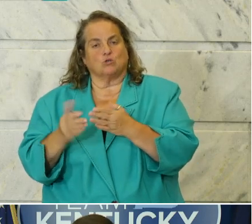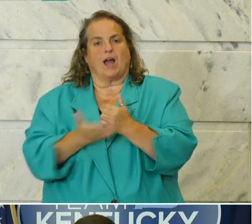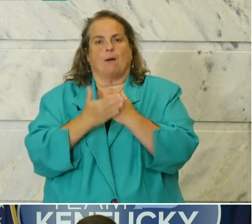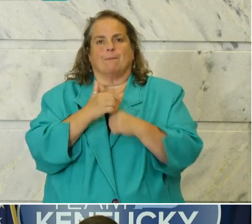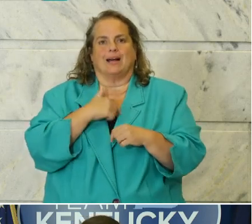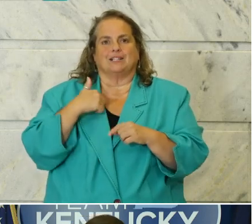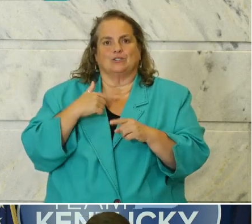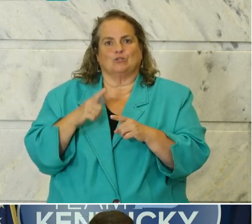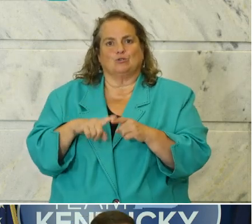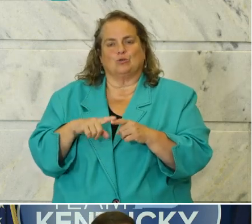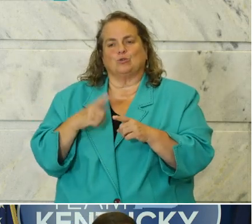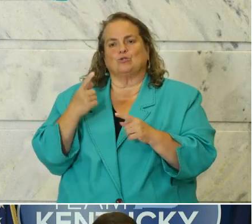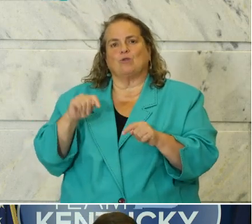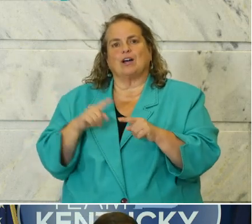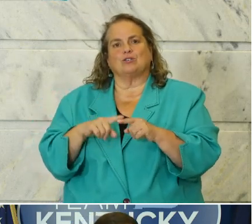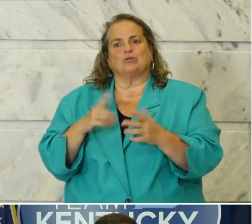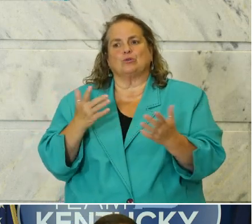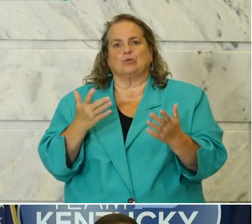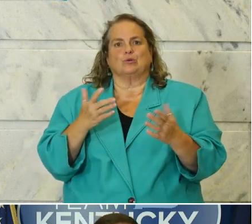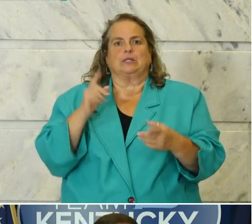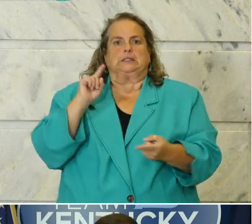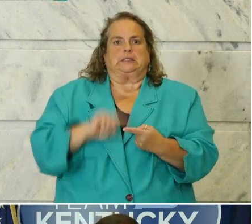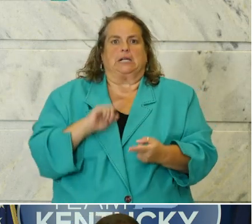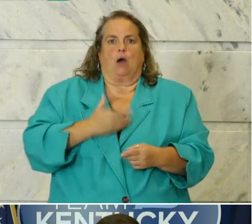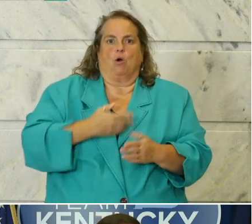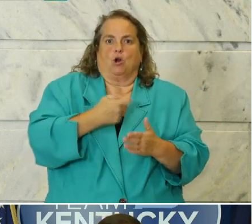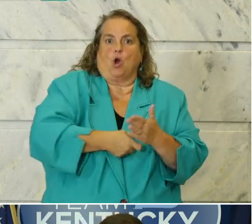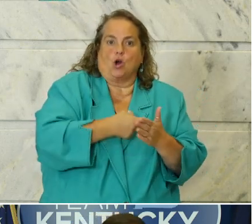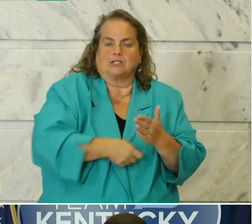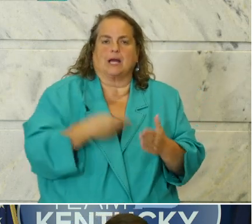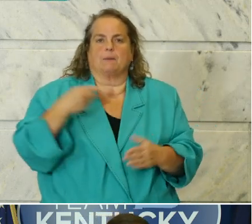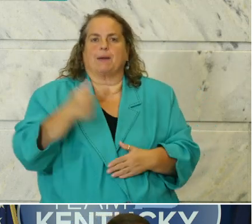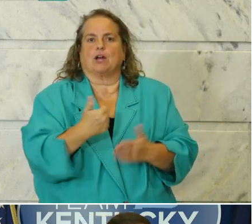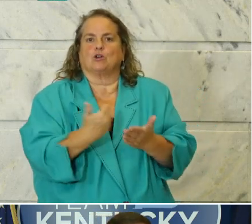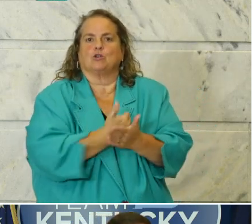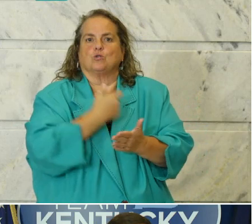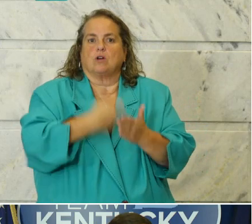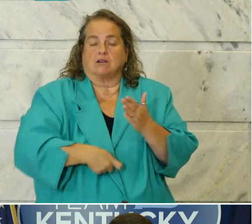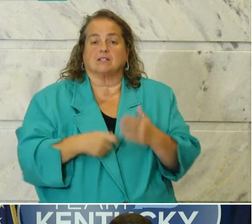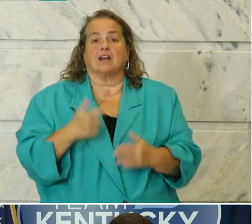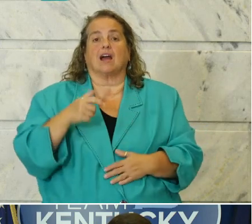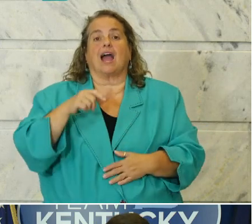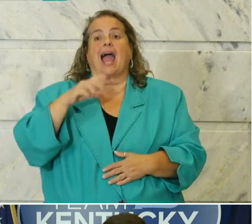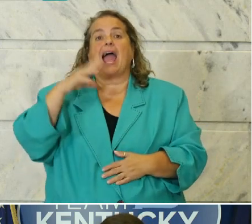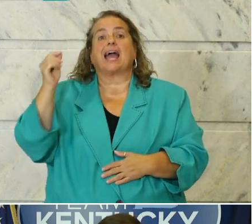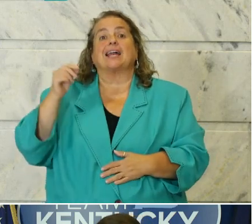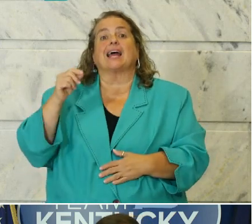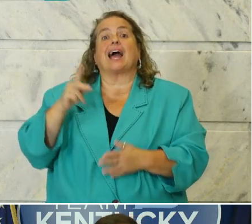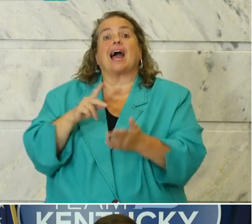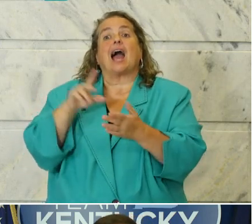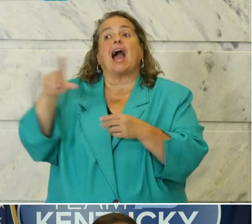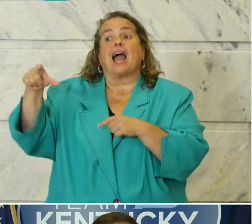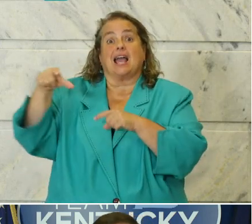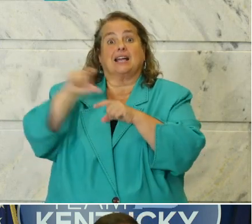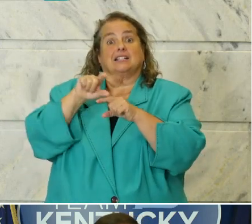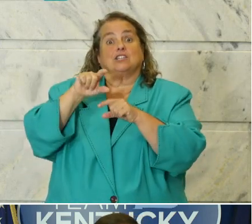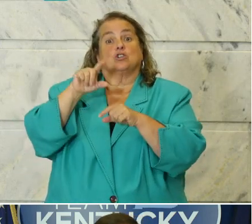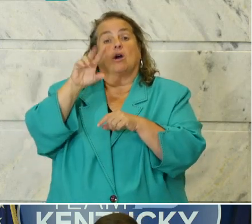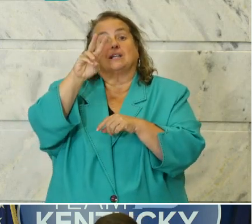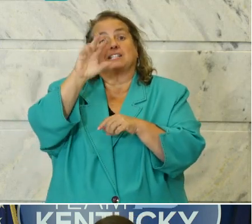costs and pay for new costs. The other is the additional $600 in unemployment that was provided to the people of